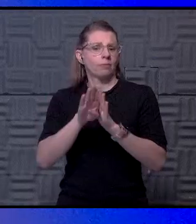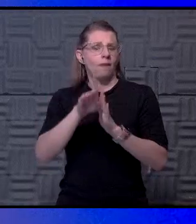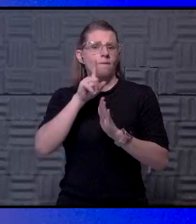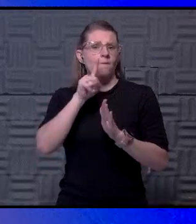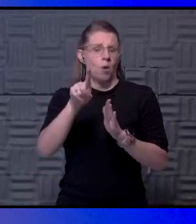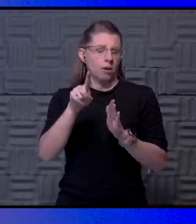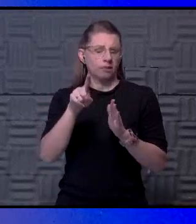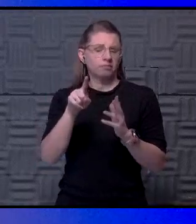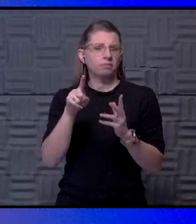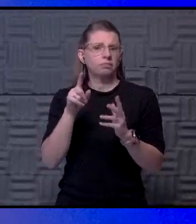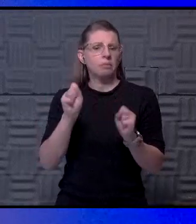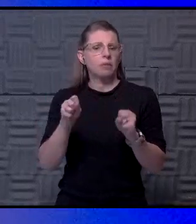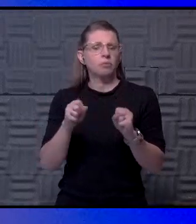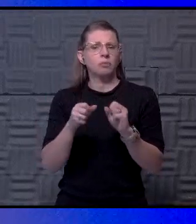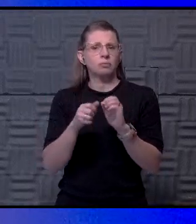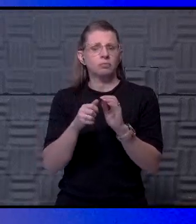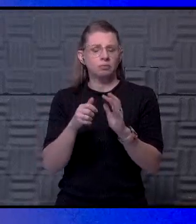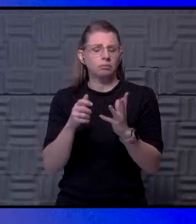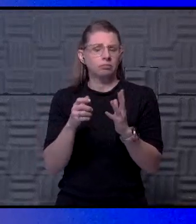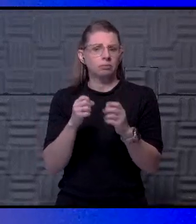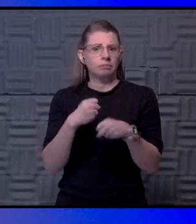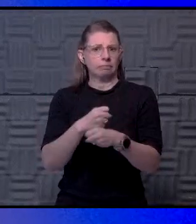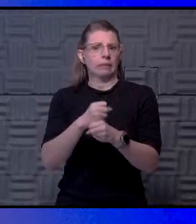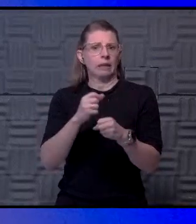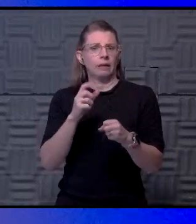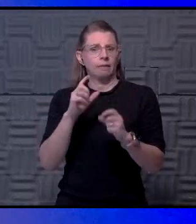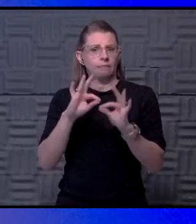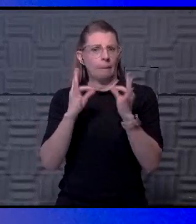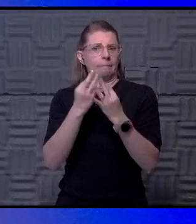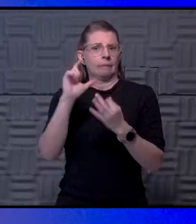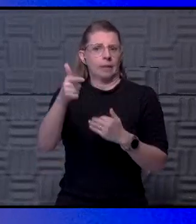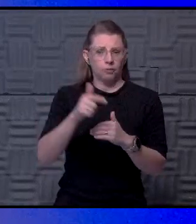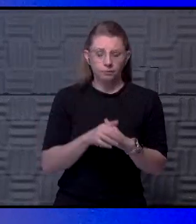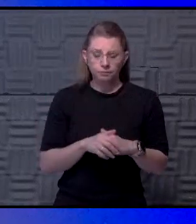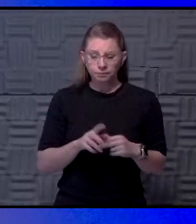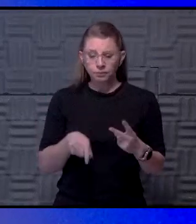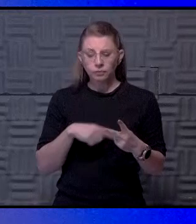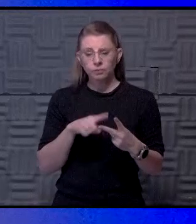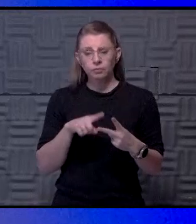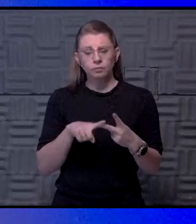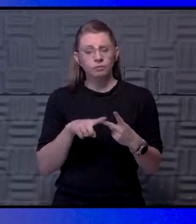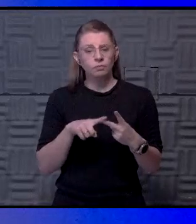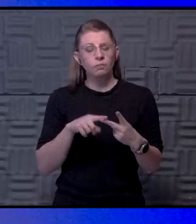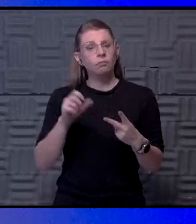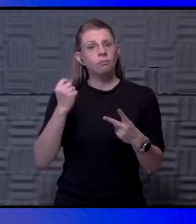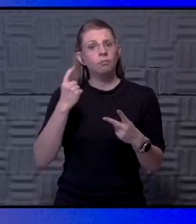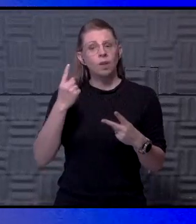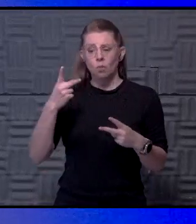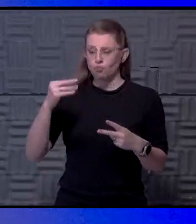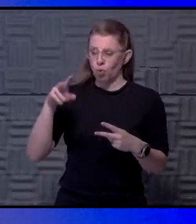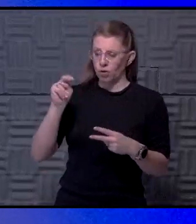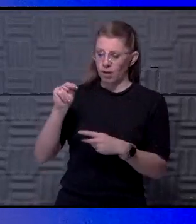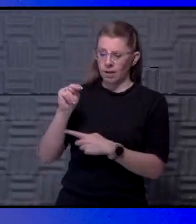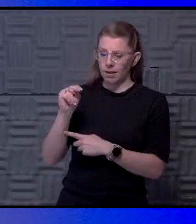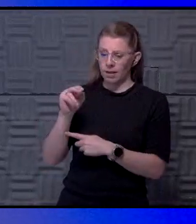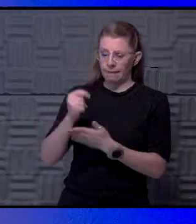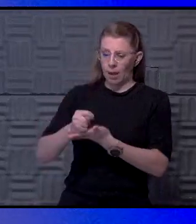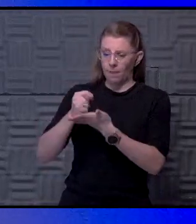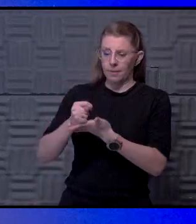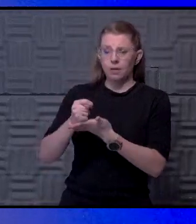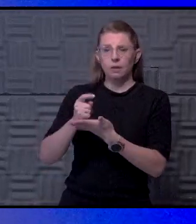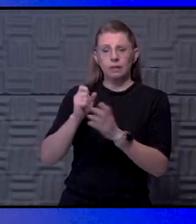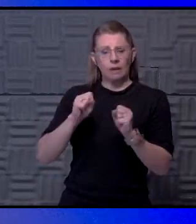fertility. And with proton therapy, unlike conventional radiation, we can